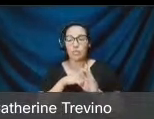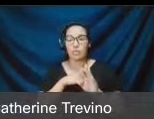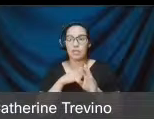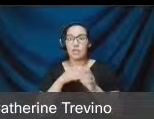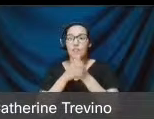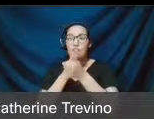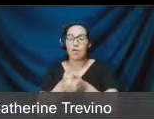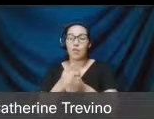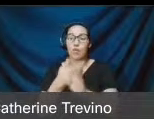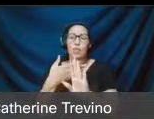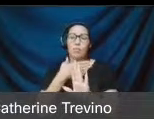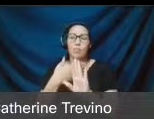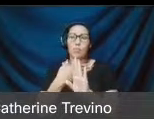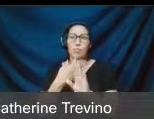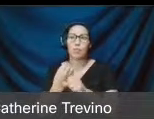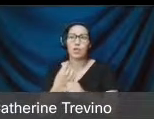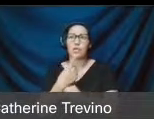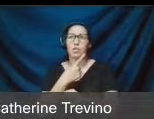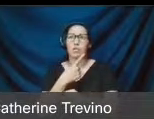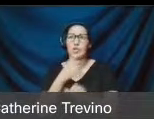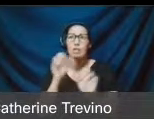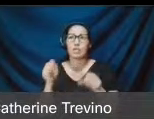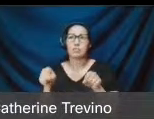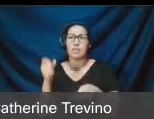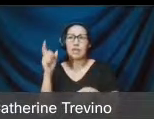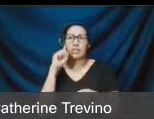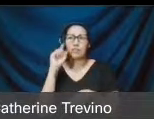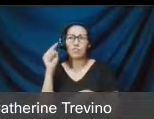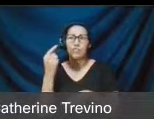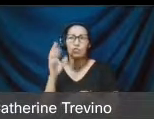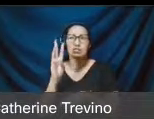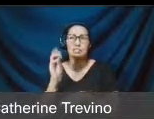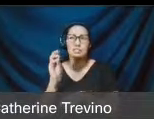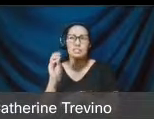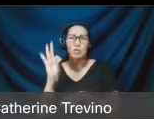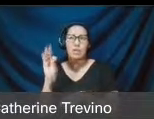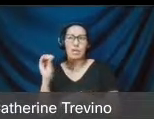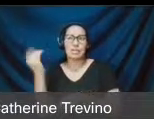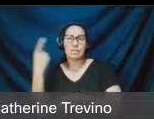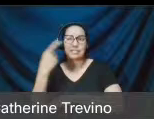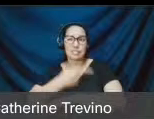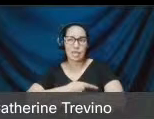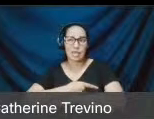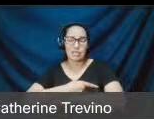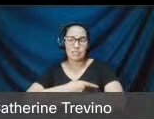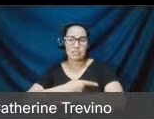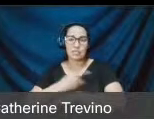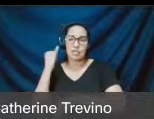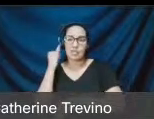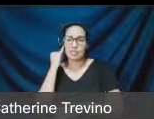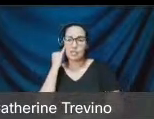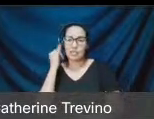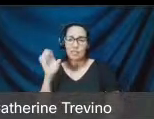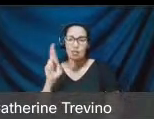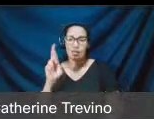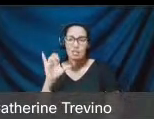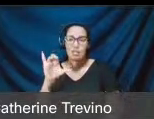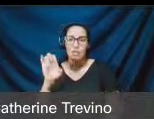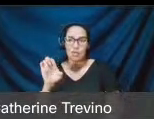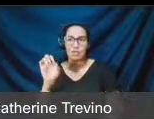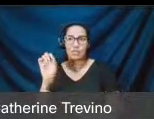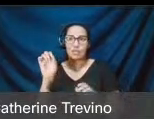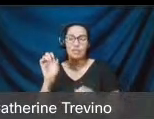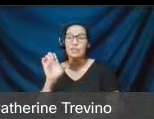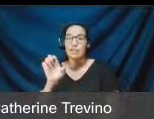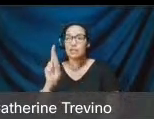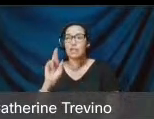eligibility, I believe, for the first 60 or 90 days. If Eric can update me on that really quick, I